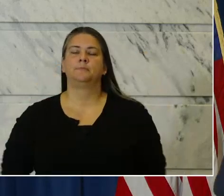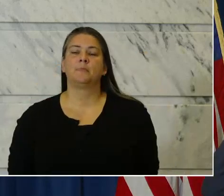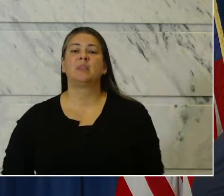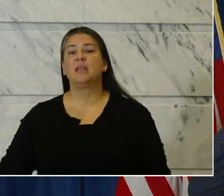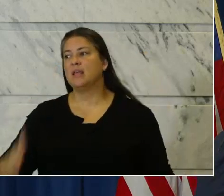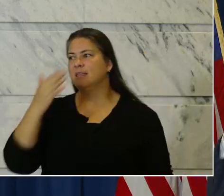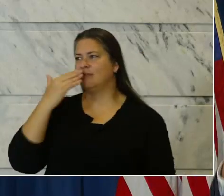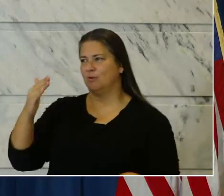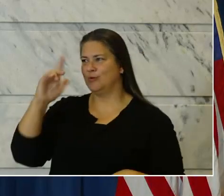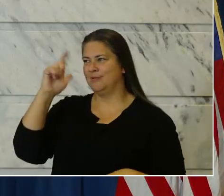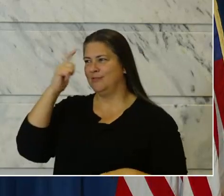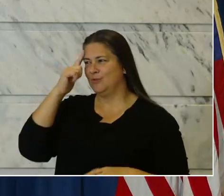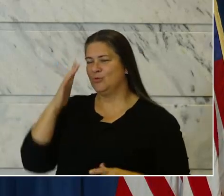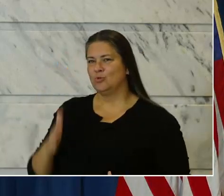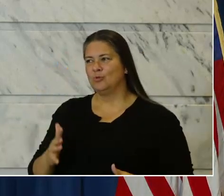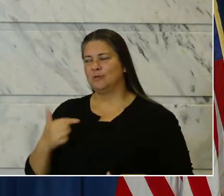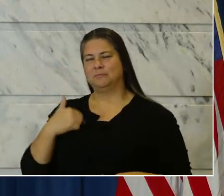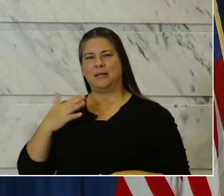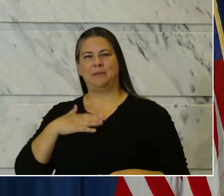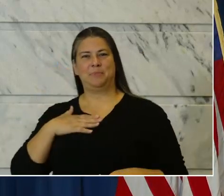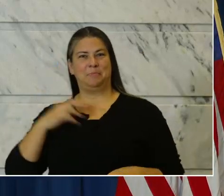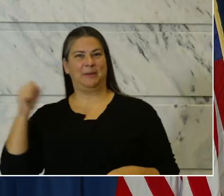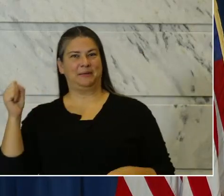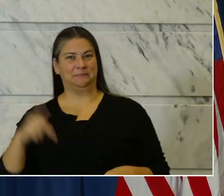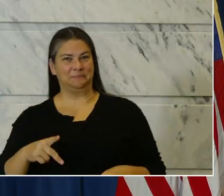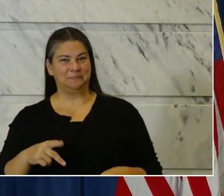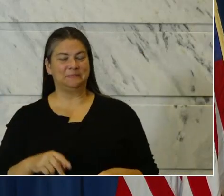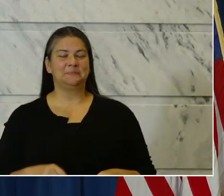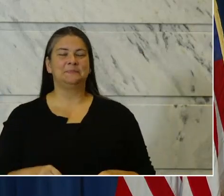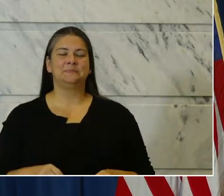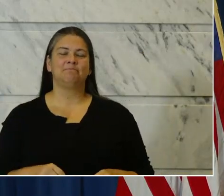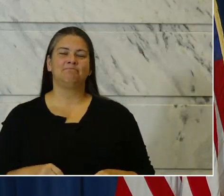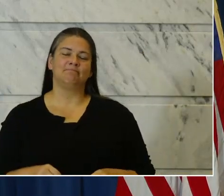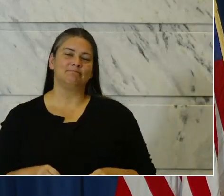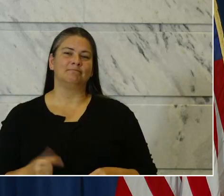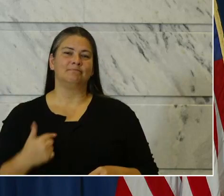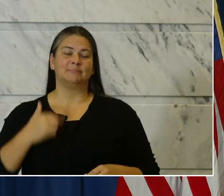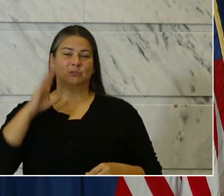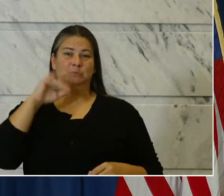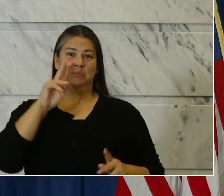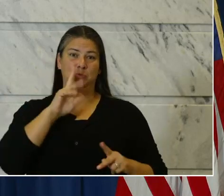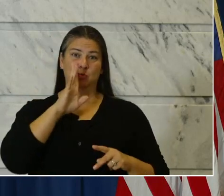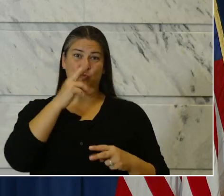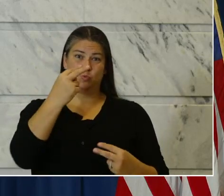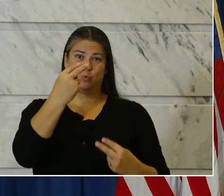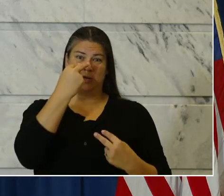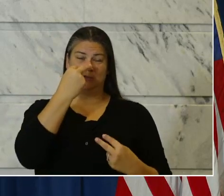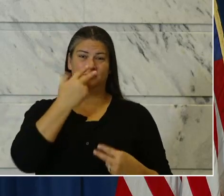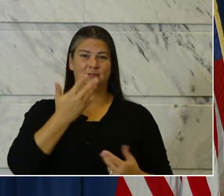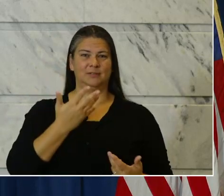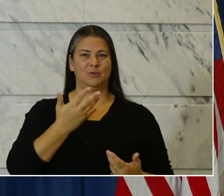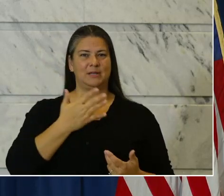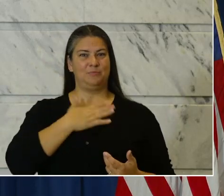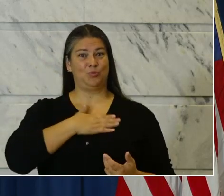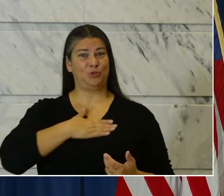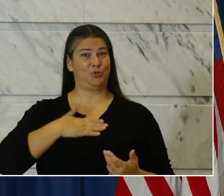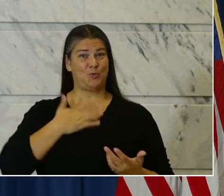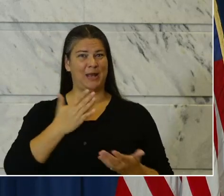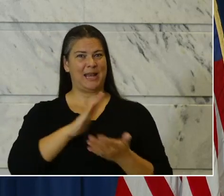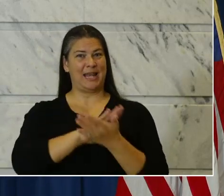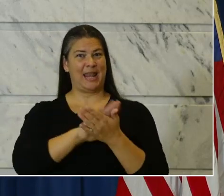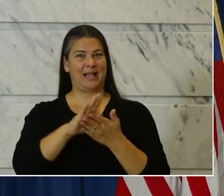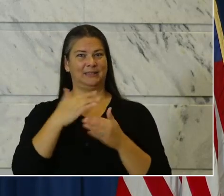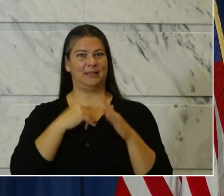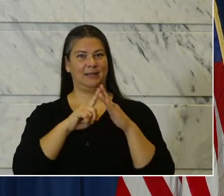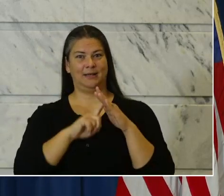Thank you, Governor. It's good to be back, and I know that the people watching this will appreciate it. It was nice to go somewhere where no one recognized